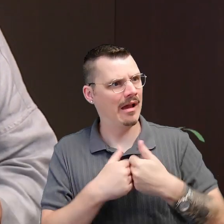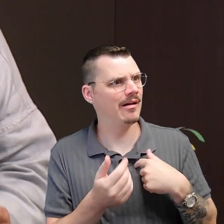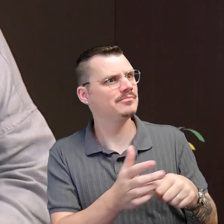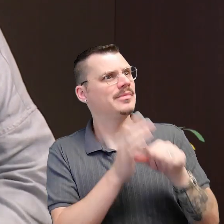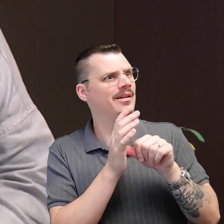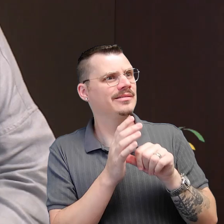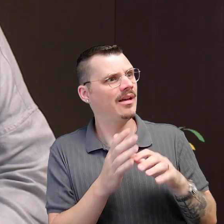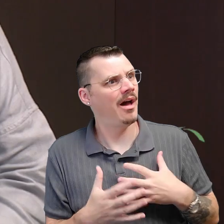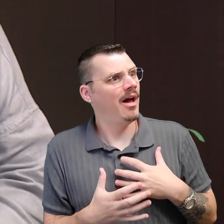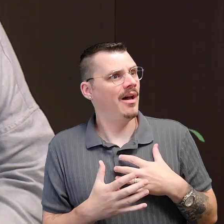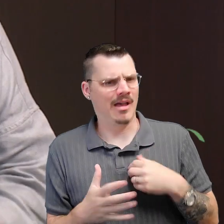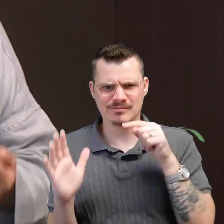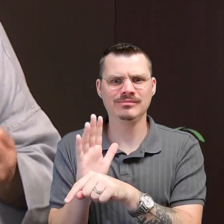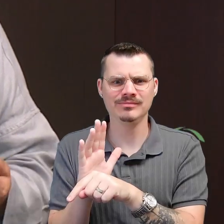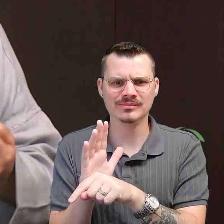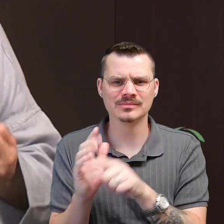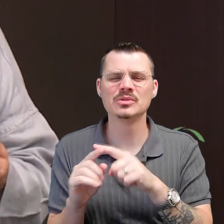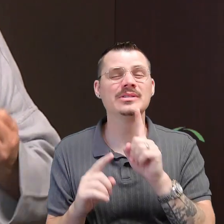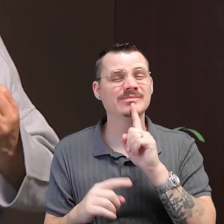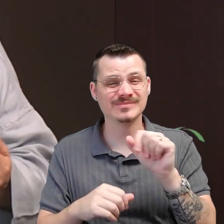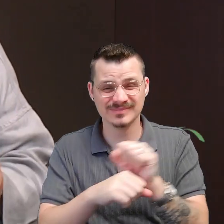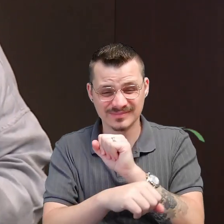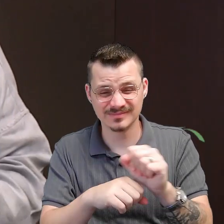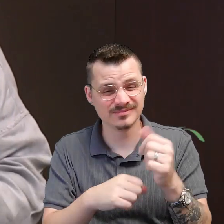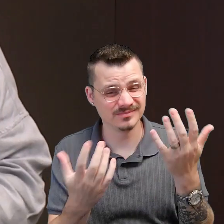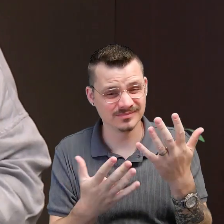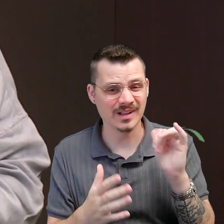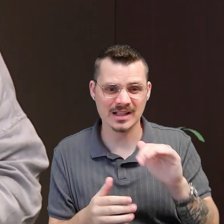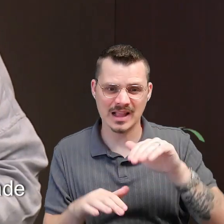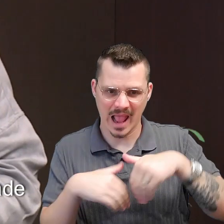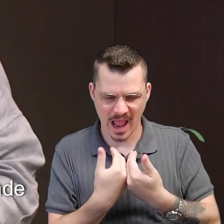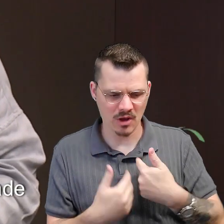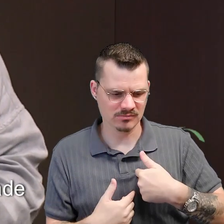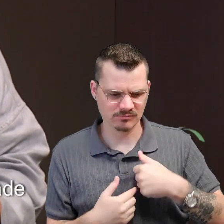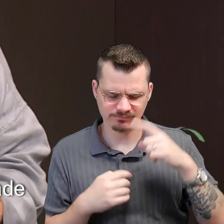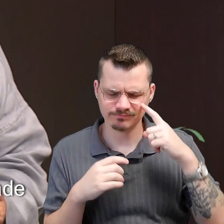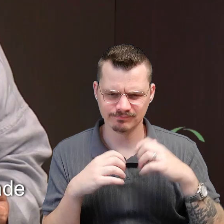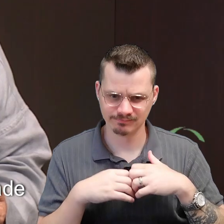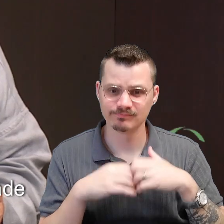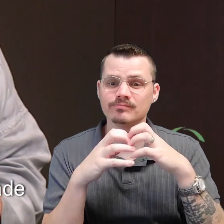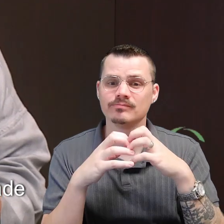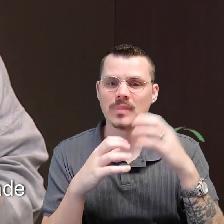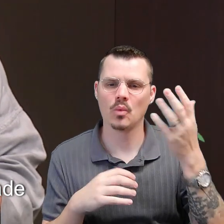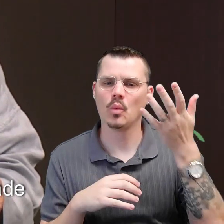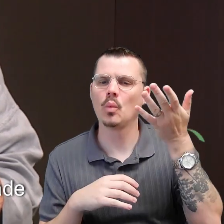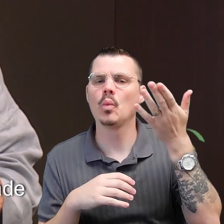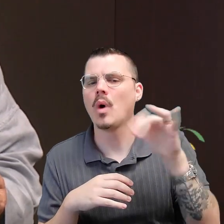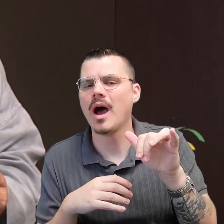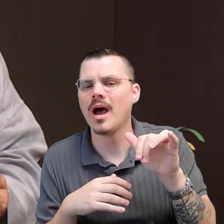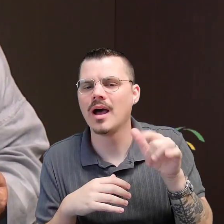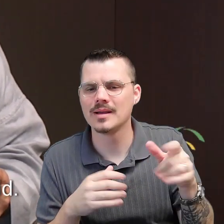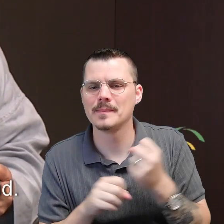to a person's heart. But in fact, that is exactly how he formulated it and why he